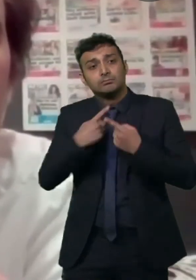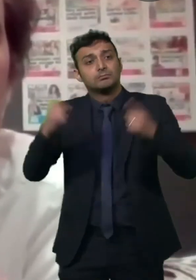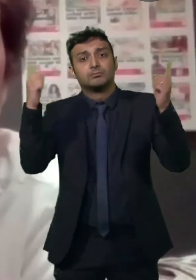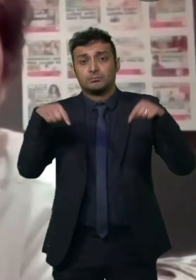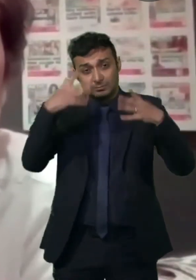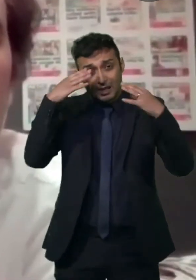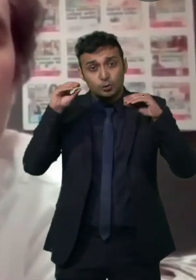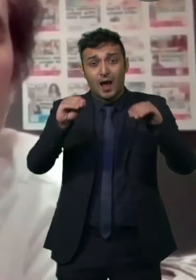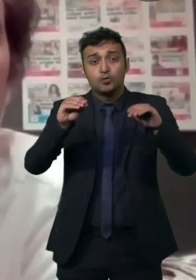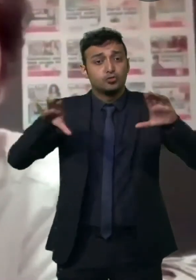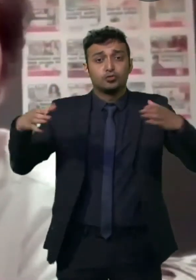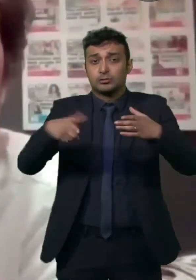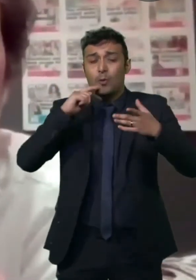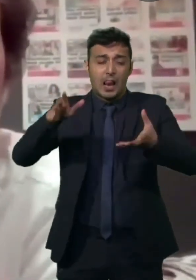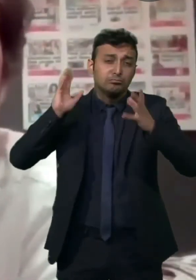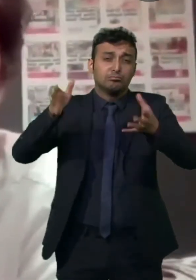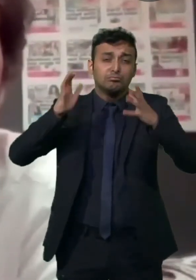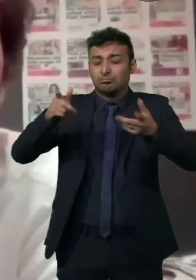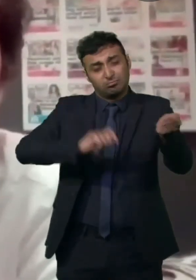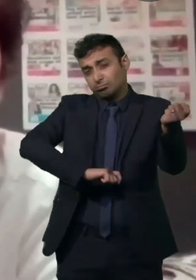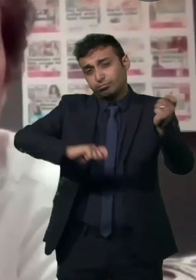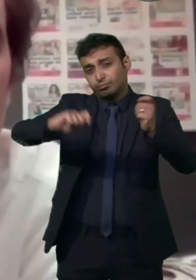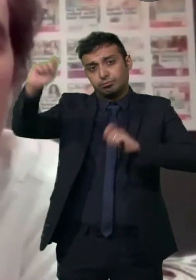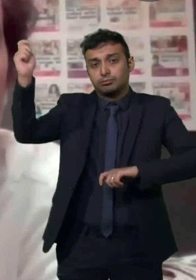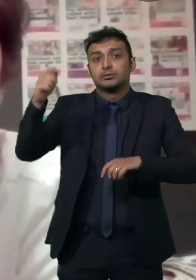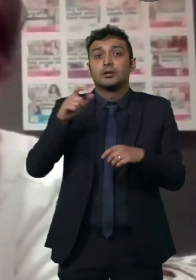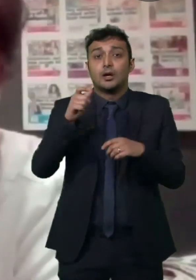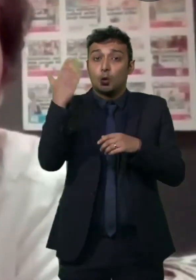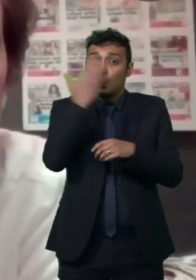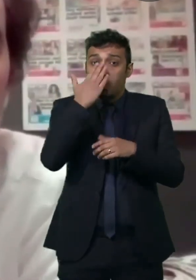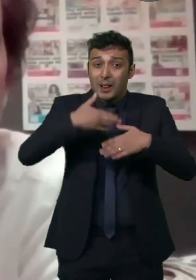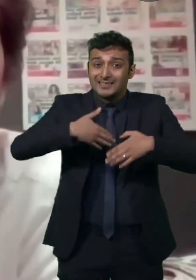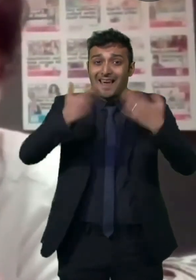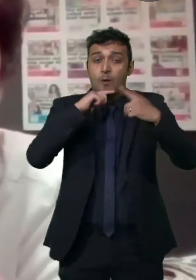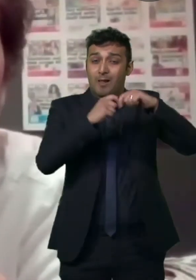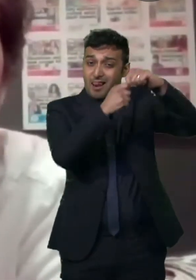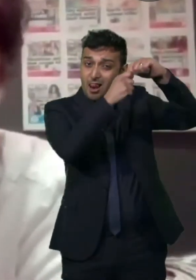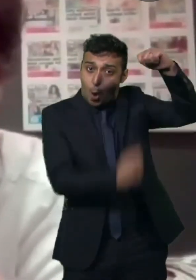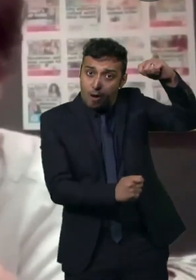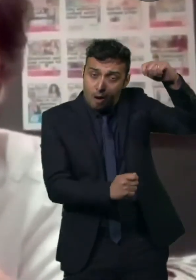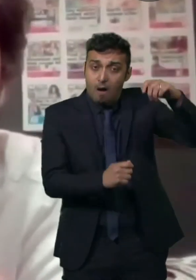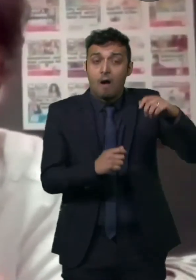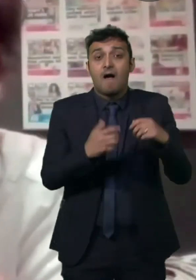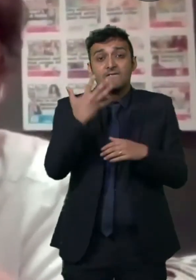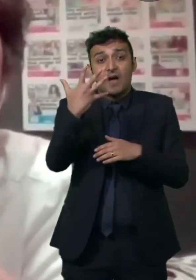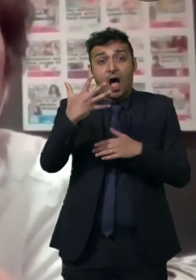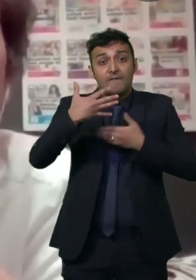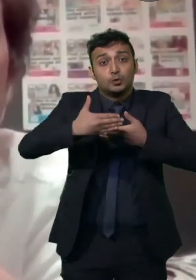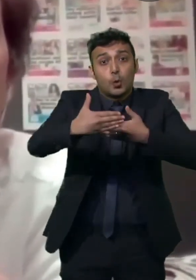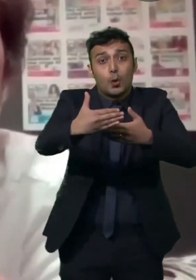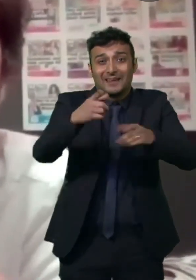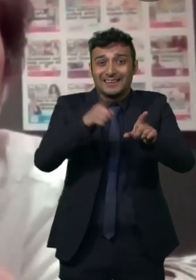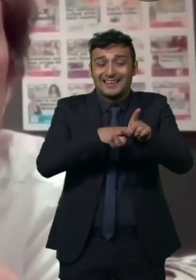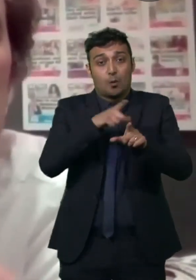and a 5-term year among the measures suggested in a bid to help children catch up on their missed education.